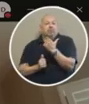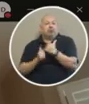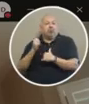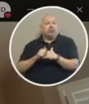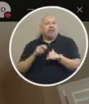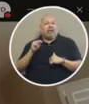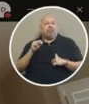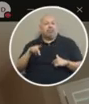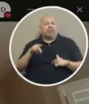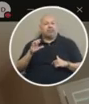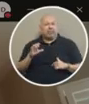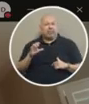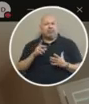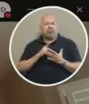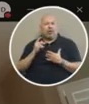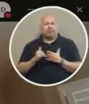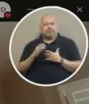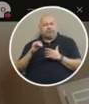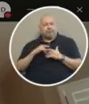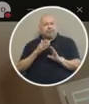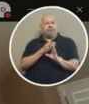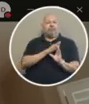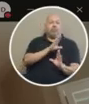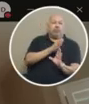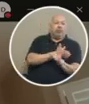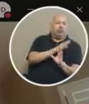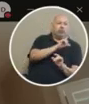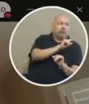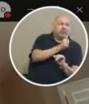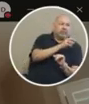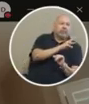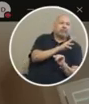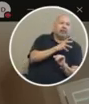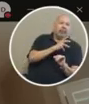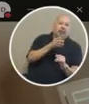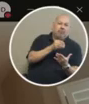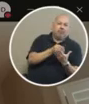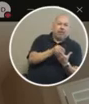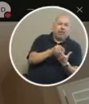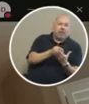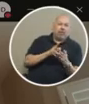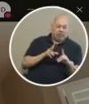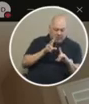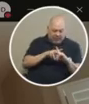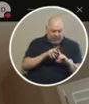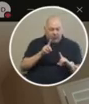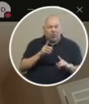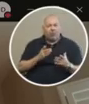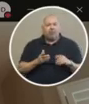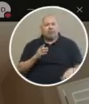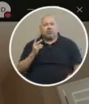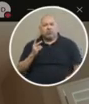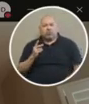the MPC project. Back in 2016, there was quite a bit of money that was issued for Proposition 2, in particular for the